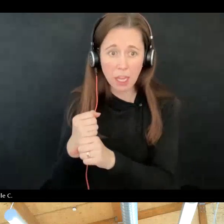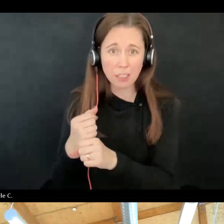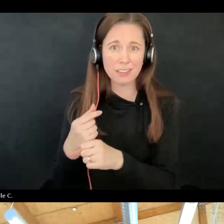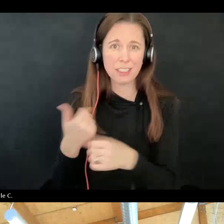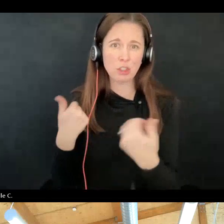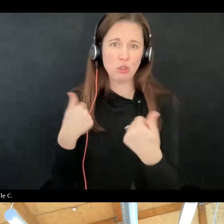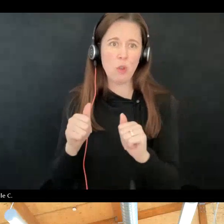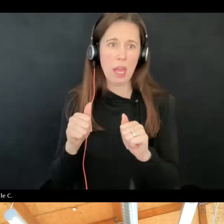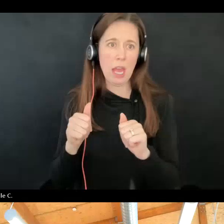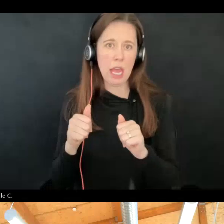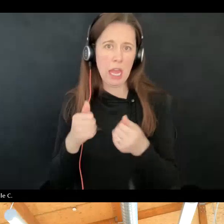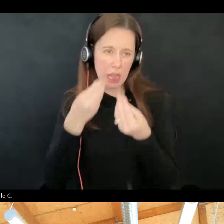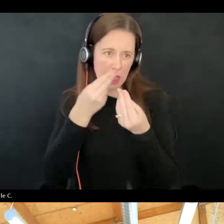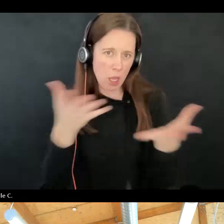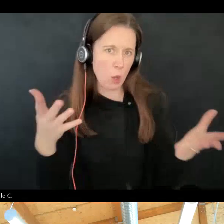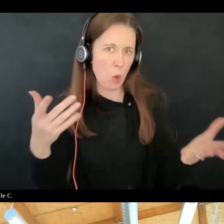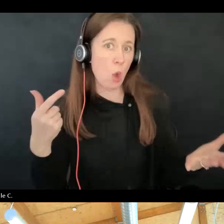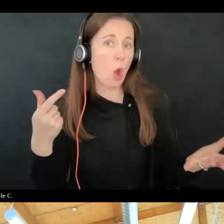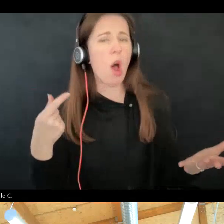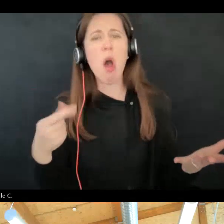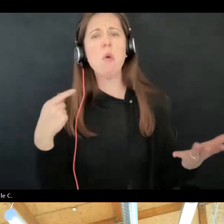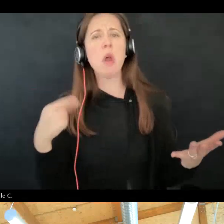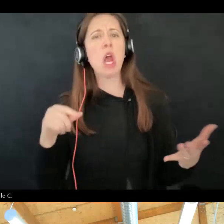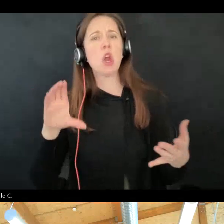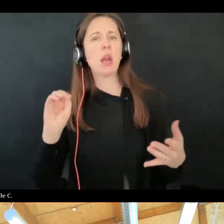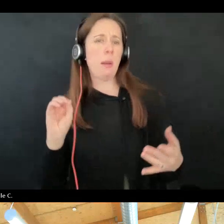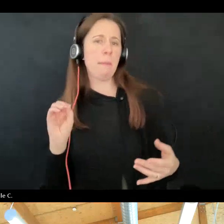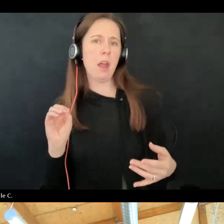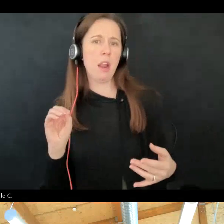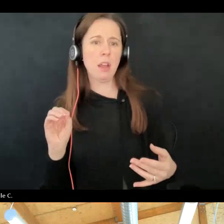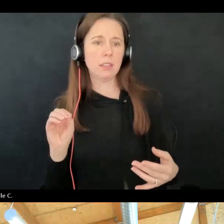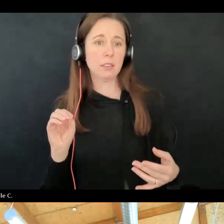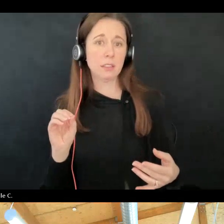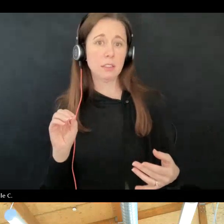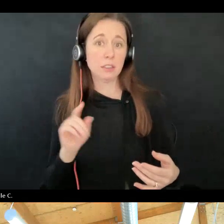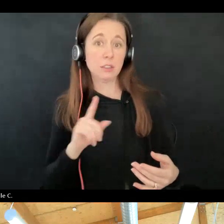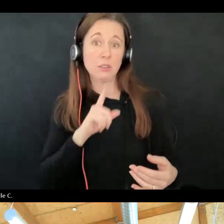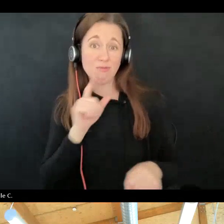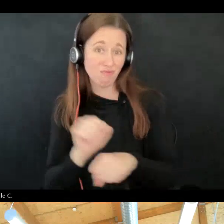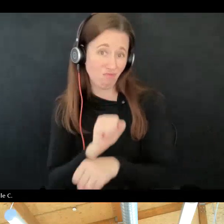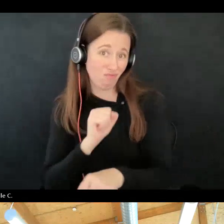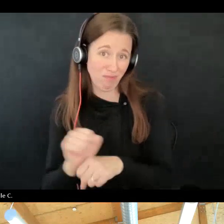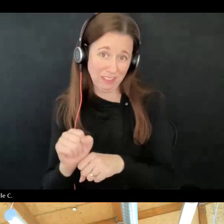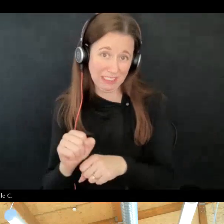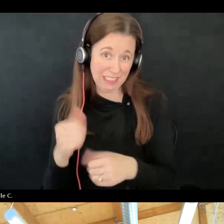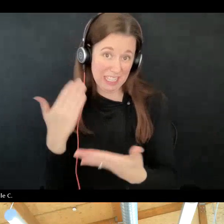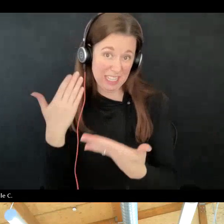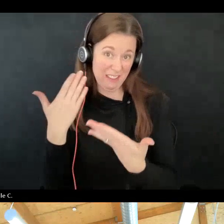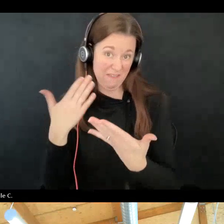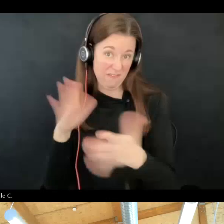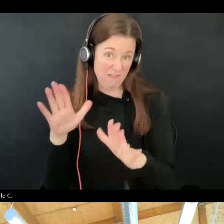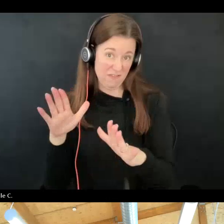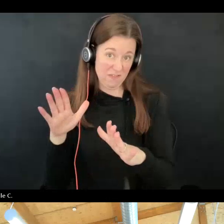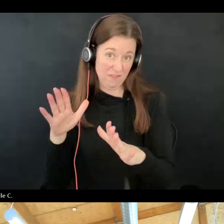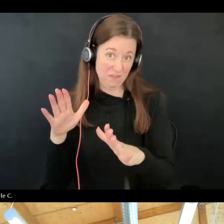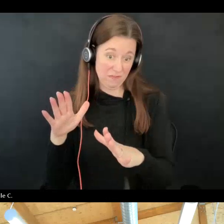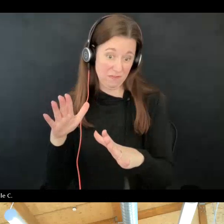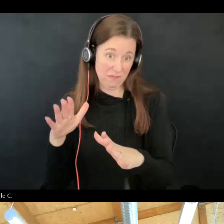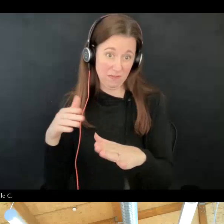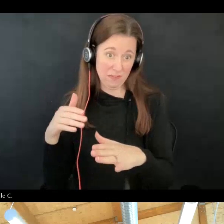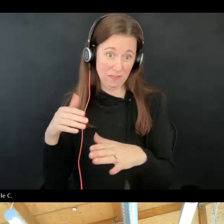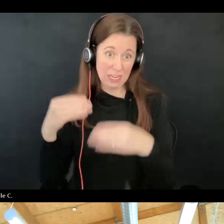propaganda. But the reality of the situation is that they're never going to stop selling Coke in plastic bottles, and those plastic bottles